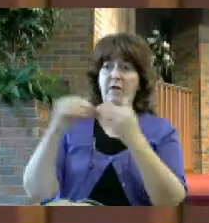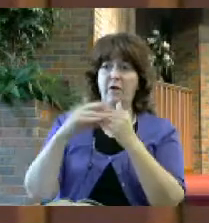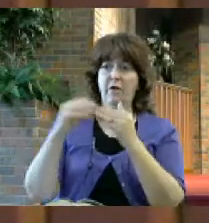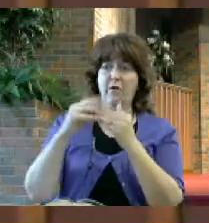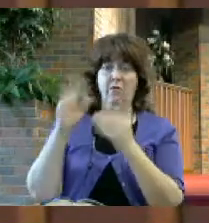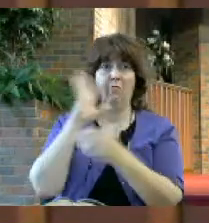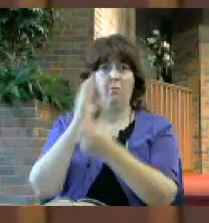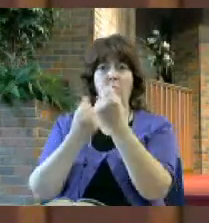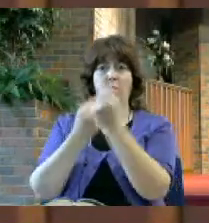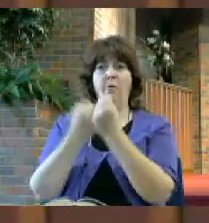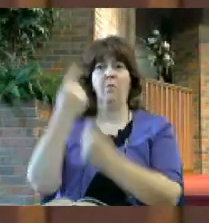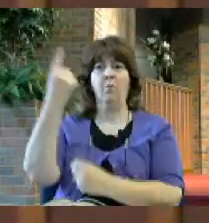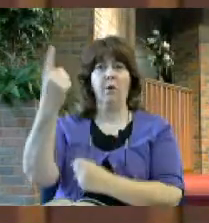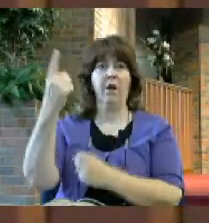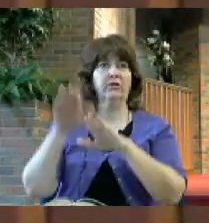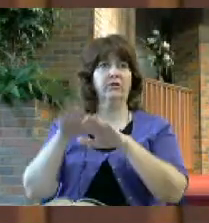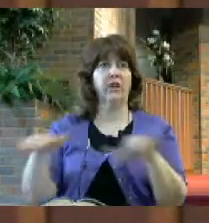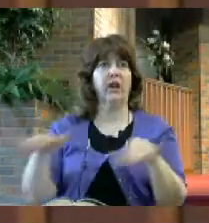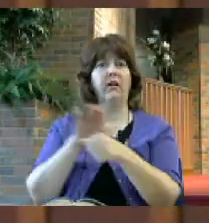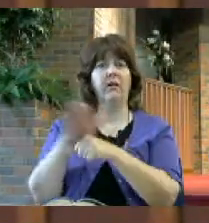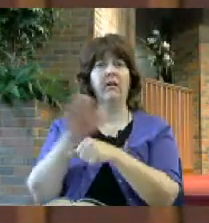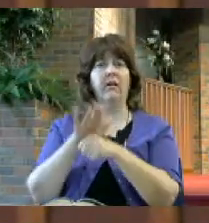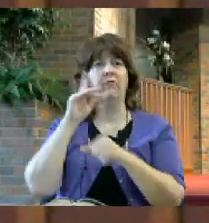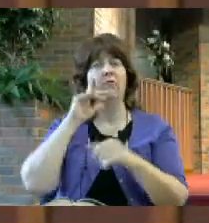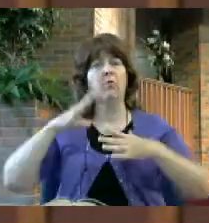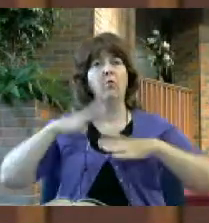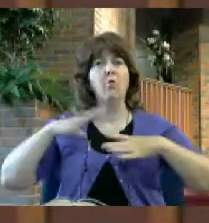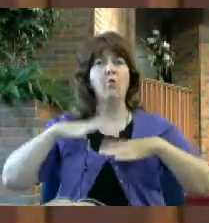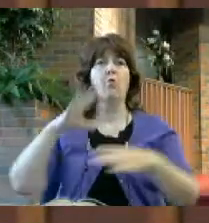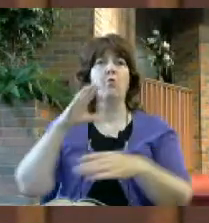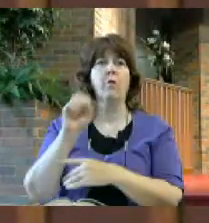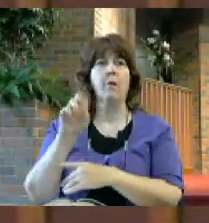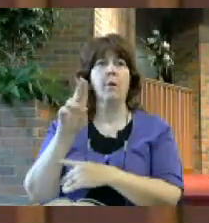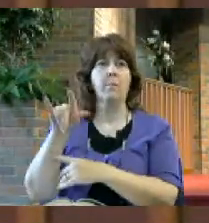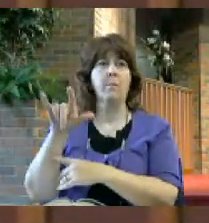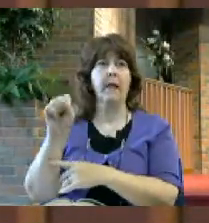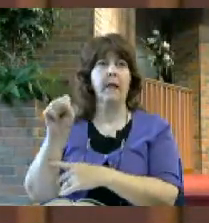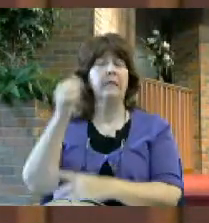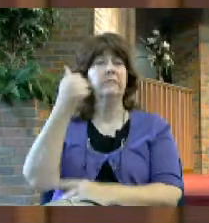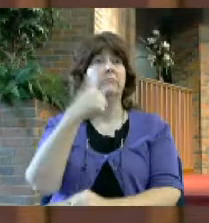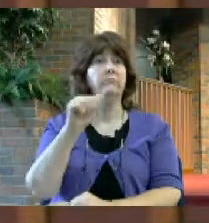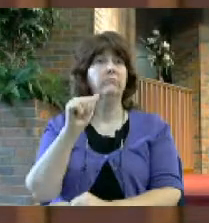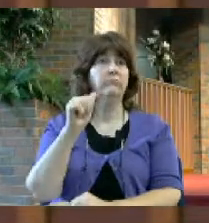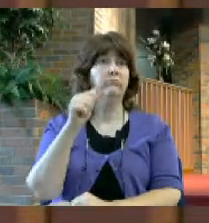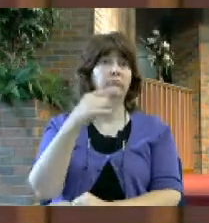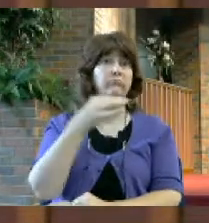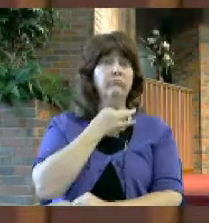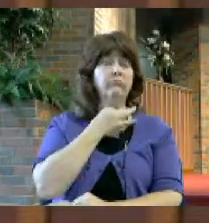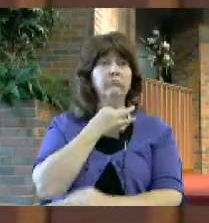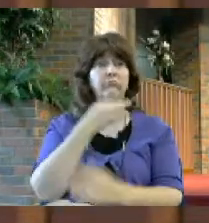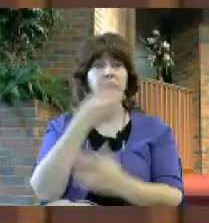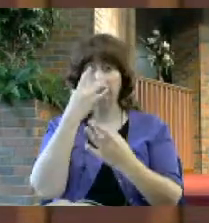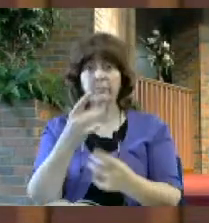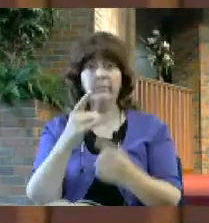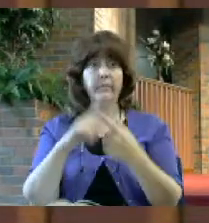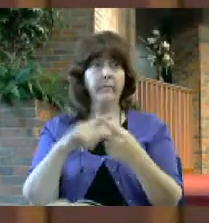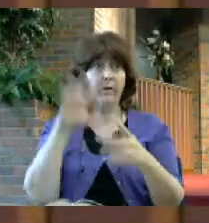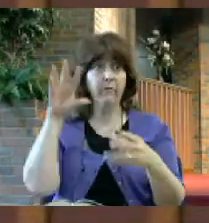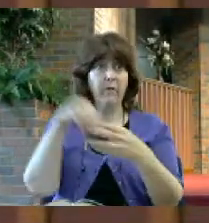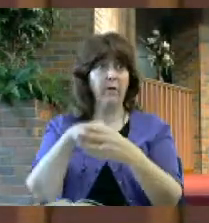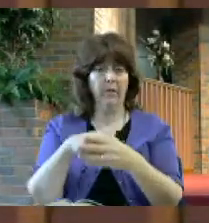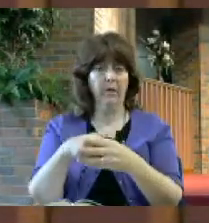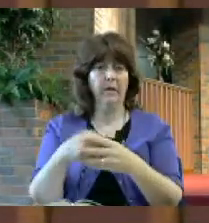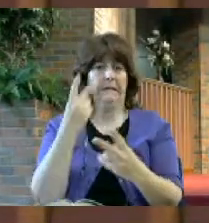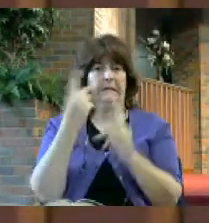have any interest in being a part of that, you can see me or Patty Weaver, and this will make a very big difference in their lives there.